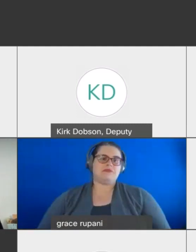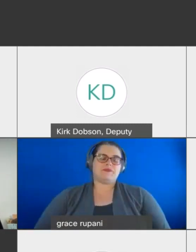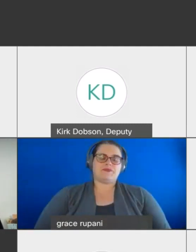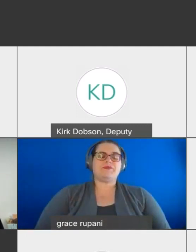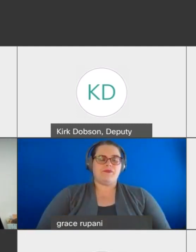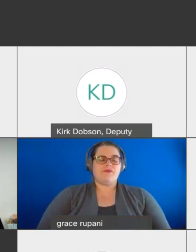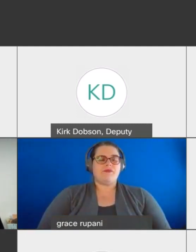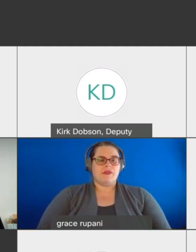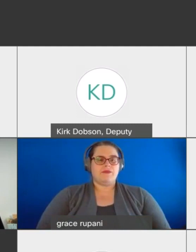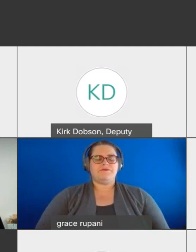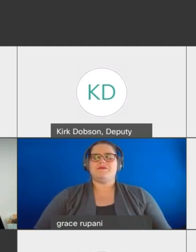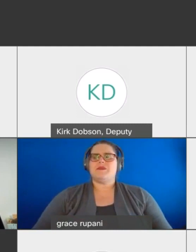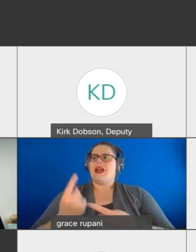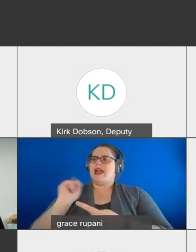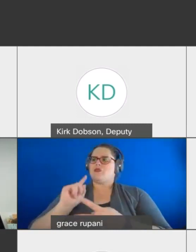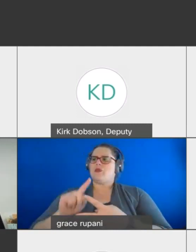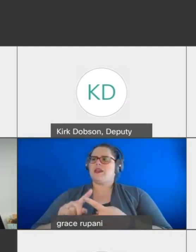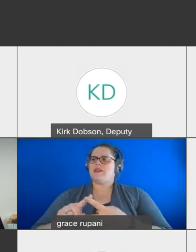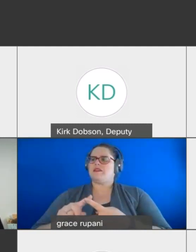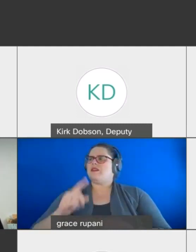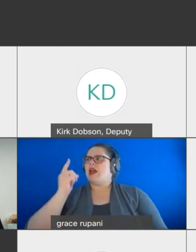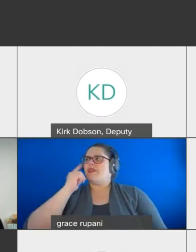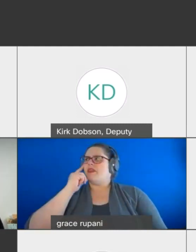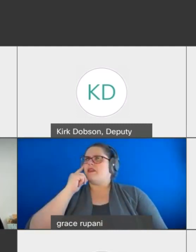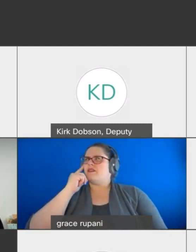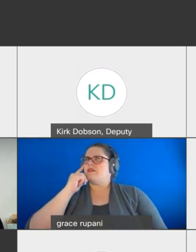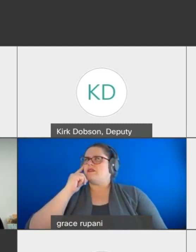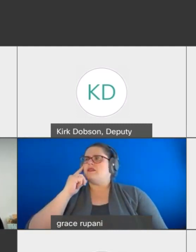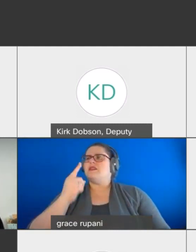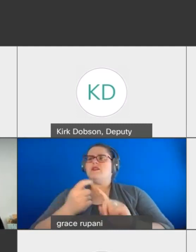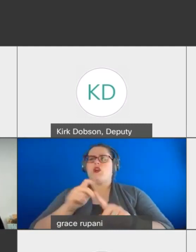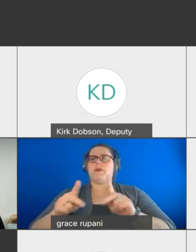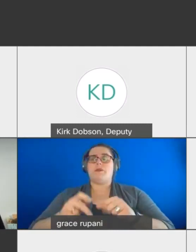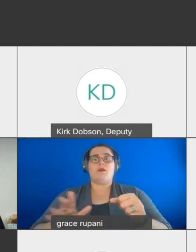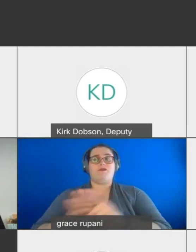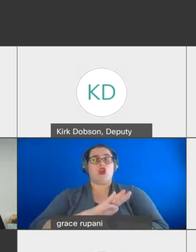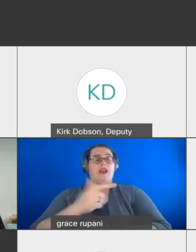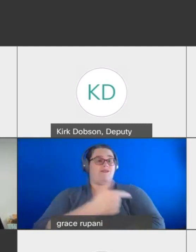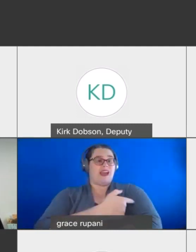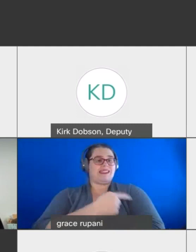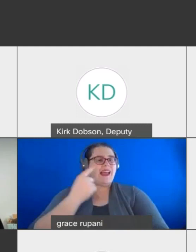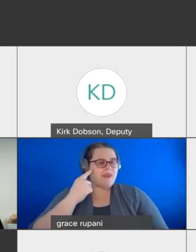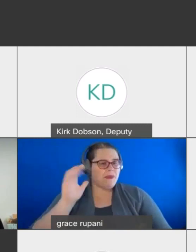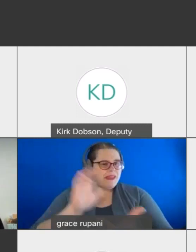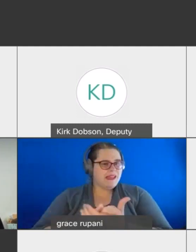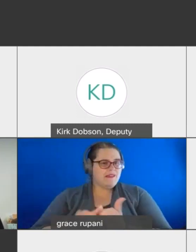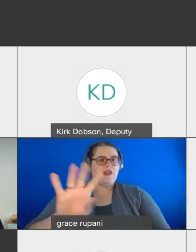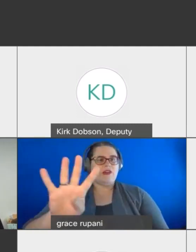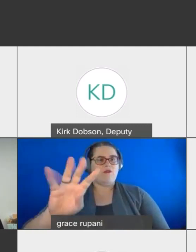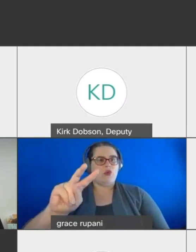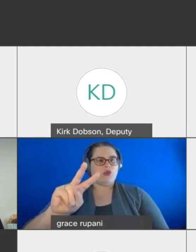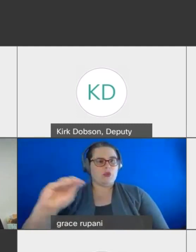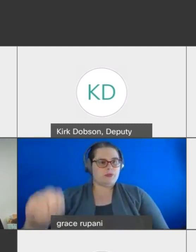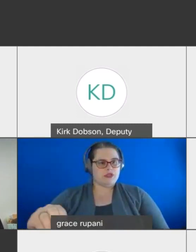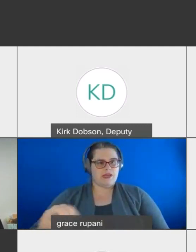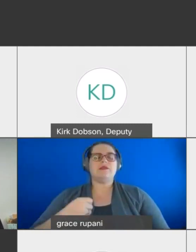we were last week at, I think, of people fully vaccinated at 42%. So next week we'll be able